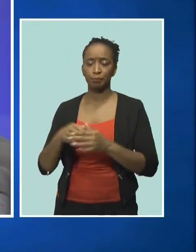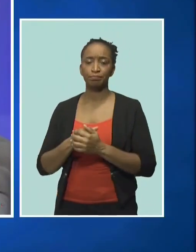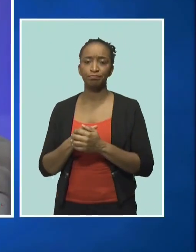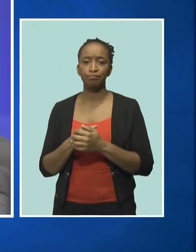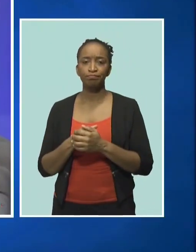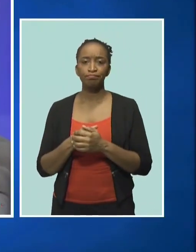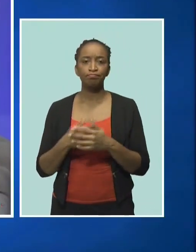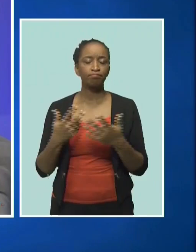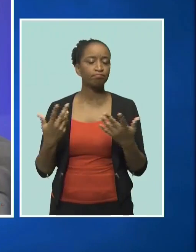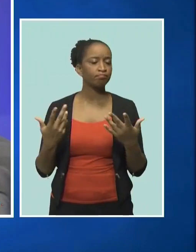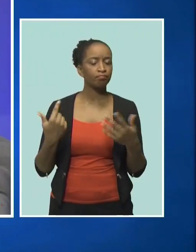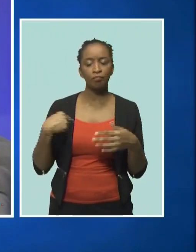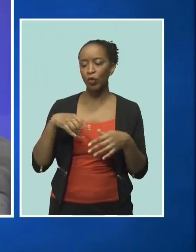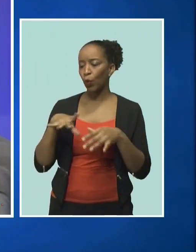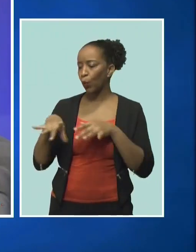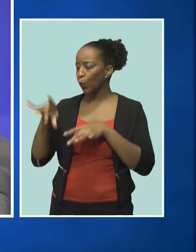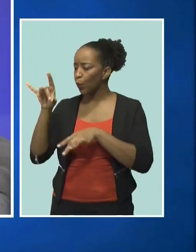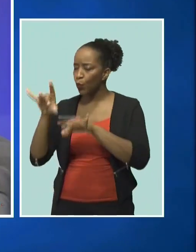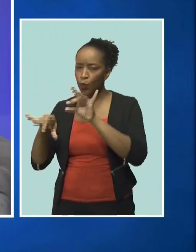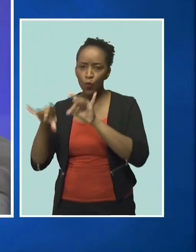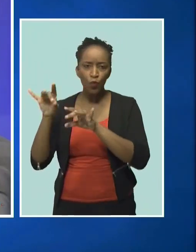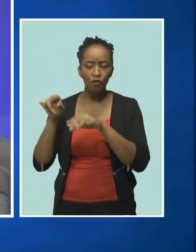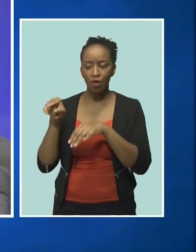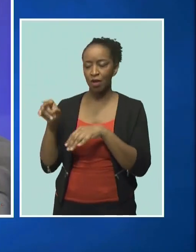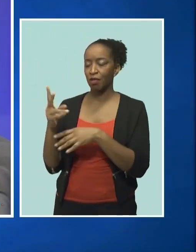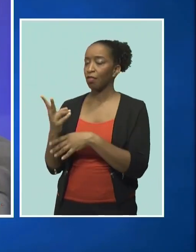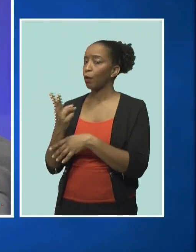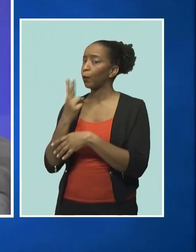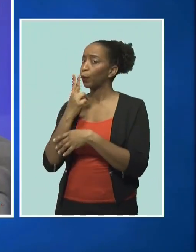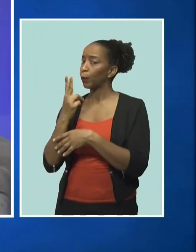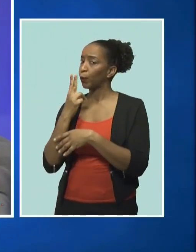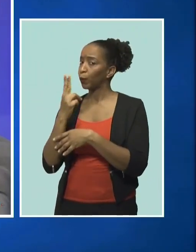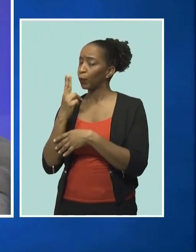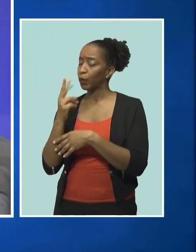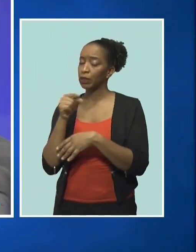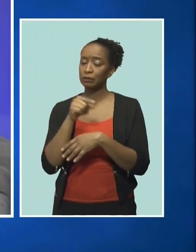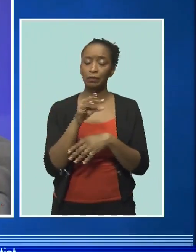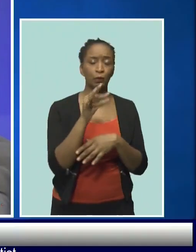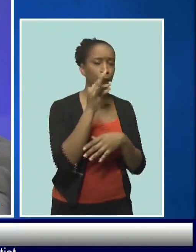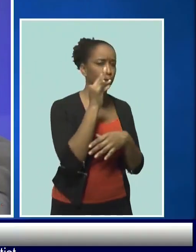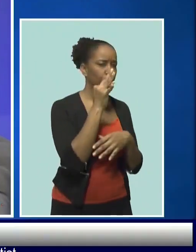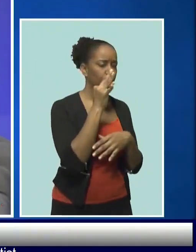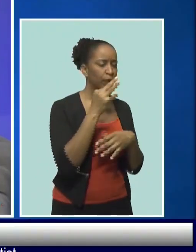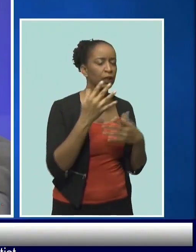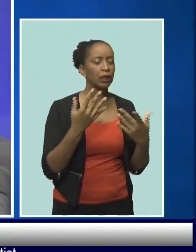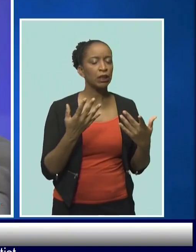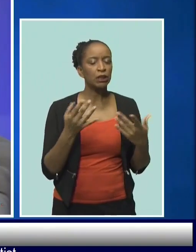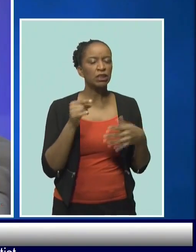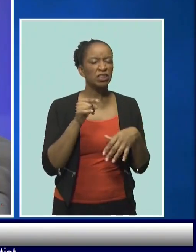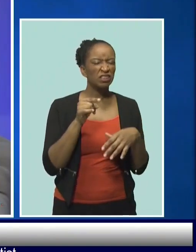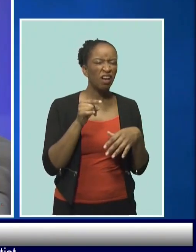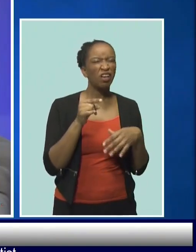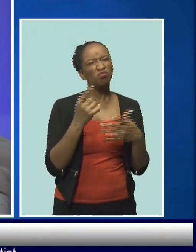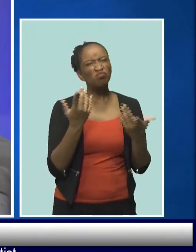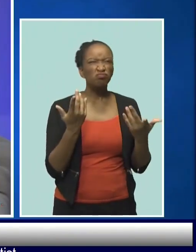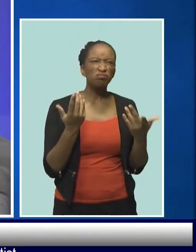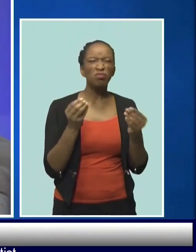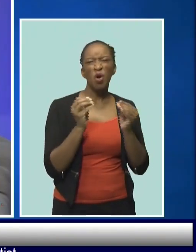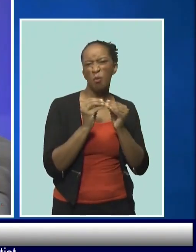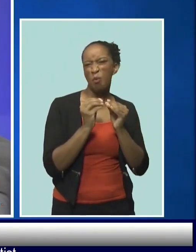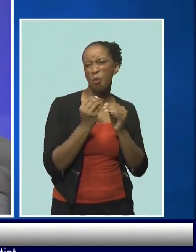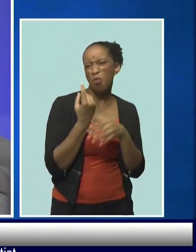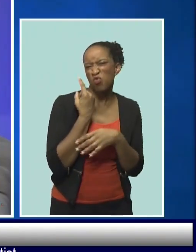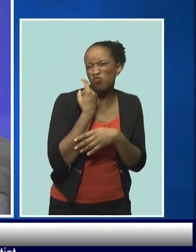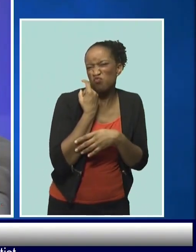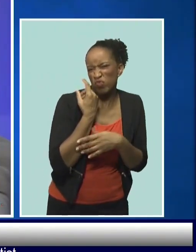all the data on tobacco, the marijuana use is more recent, and so the